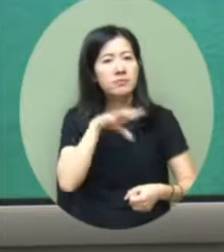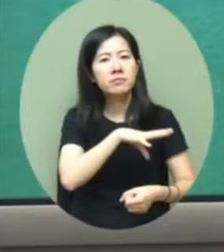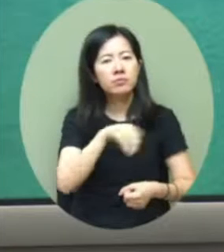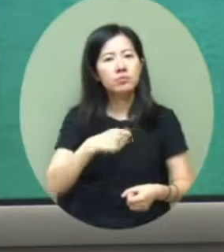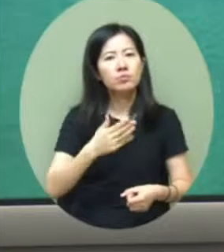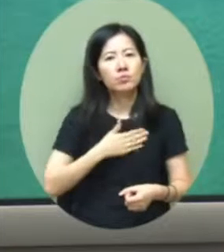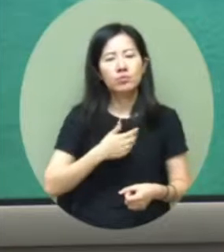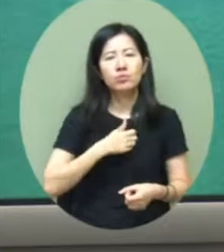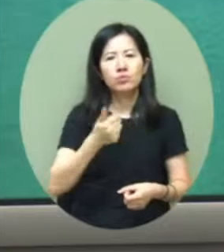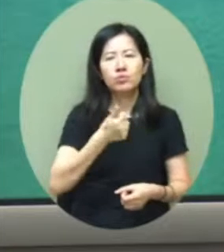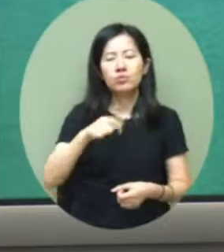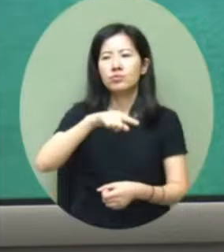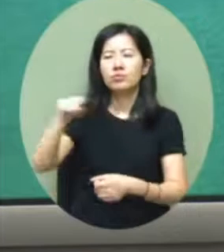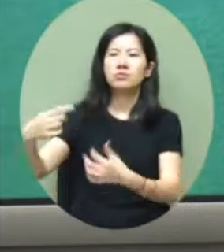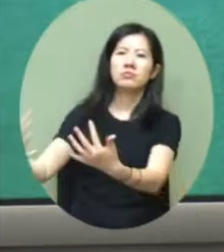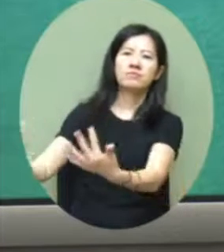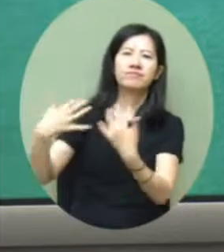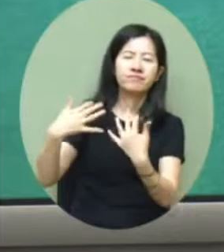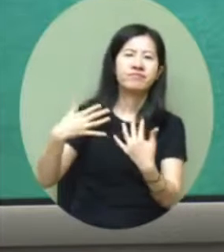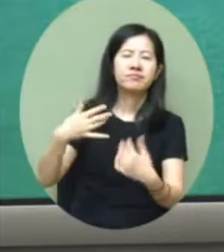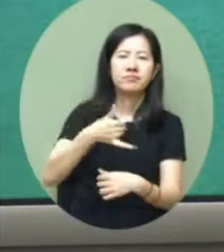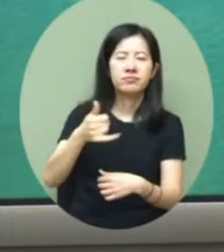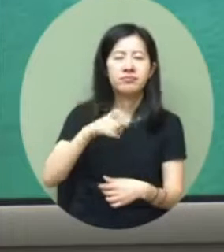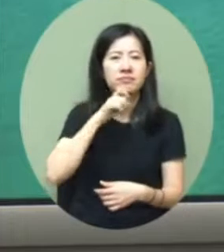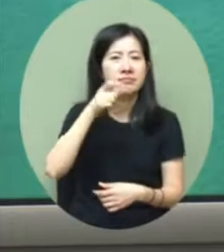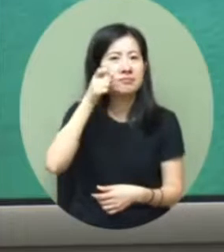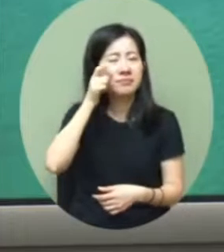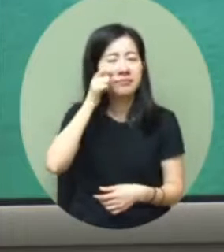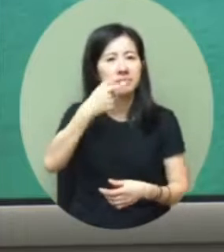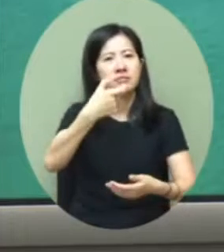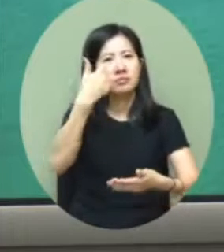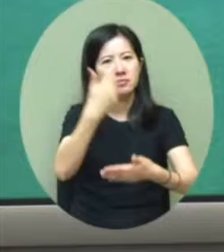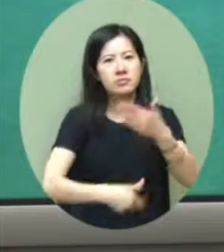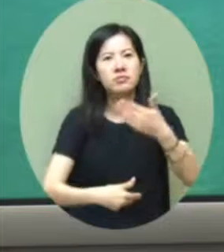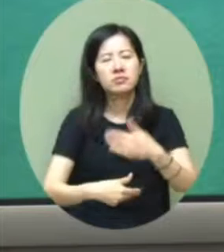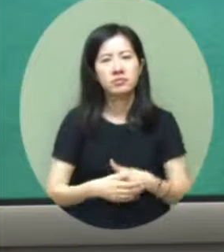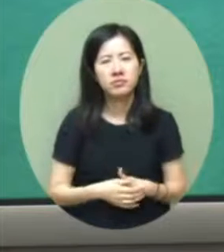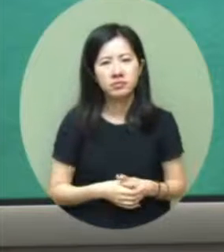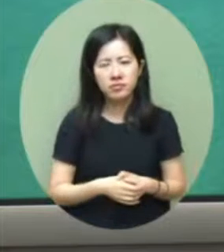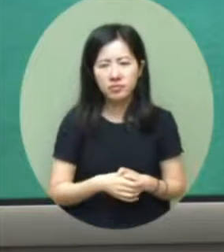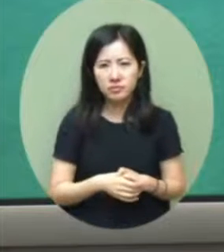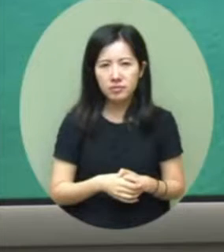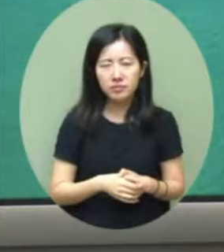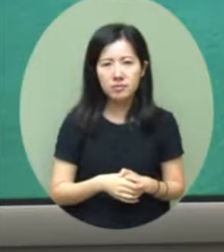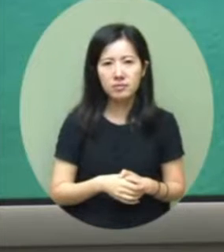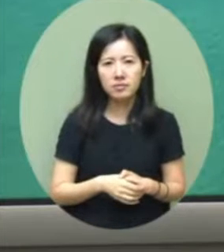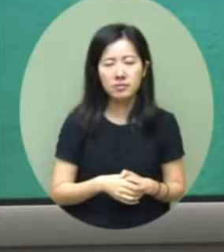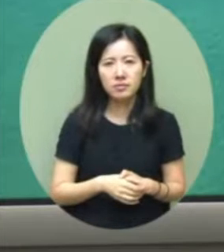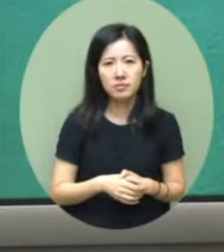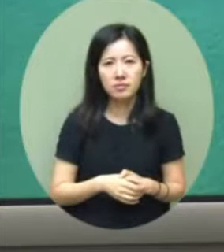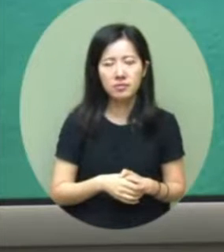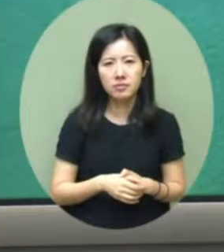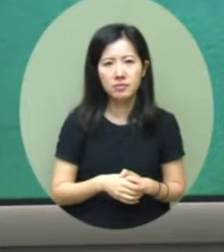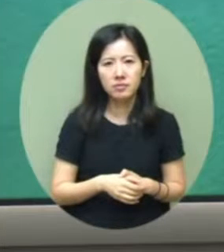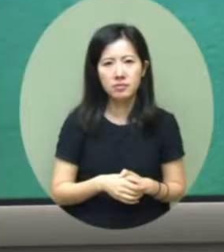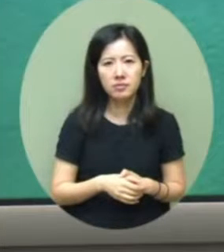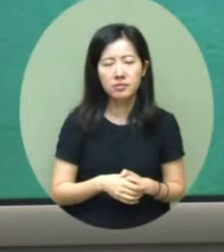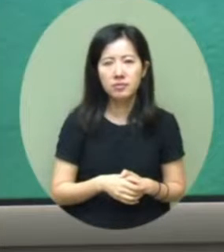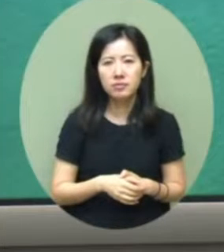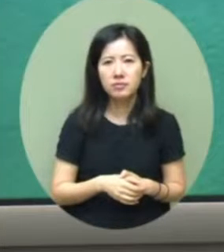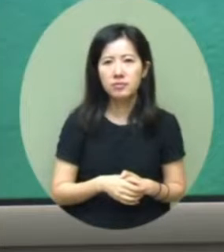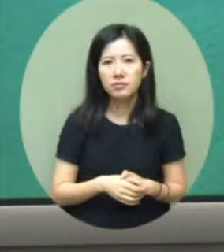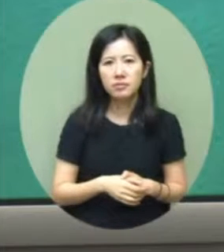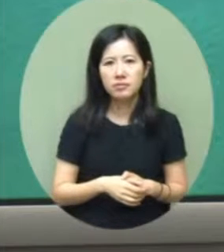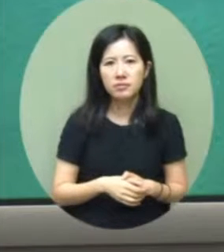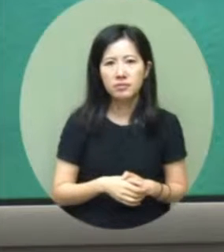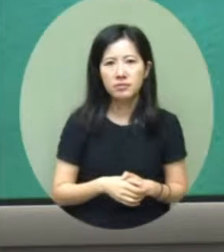with promoting experiences measures, are all rolled out to welcome the